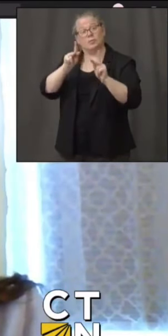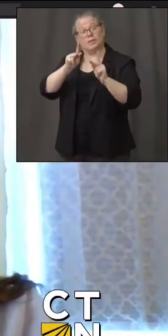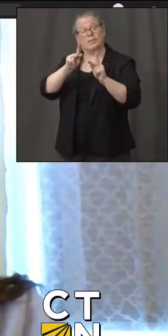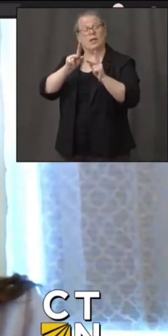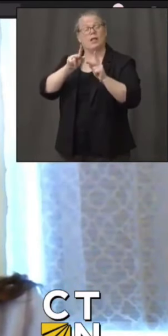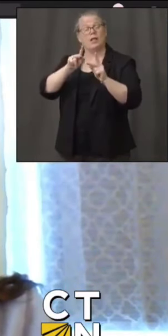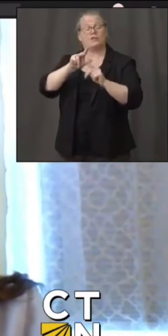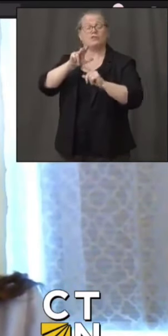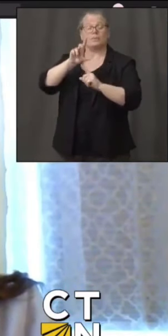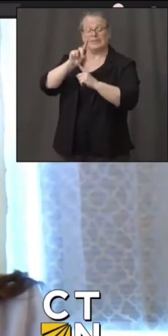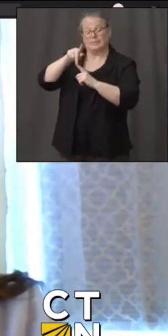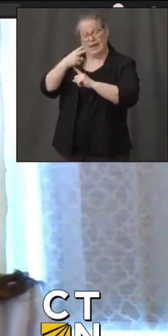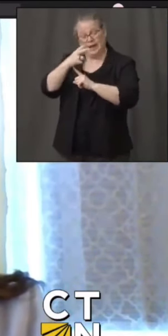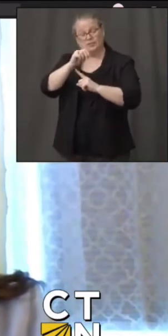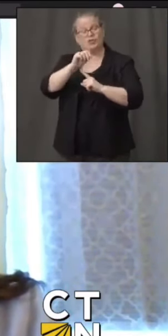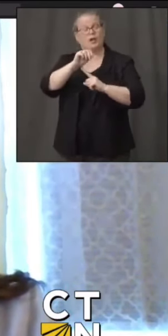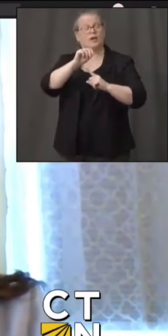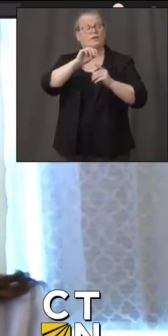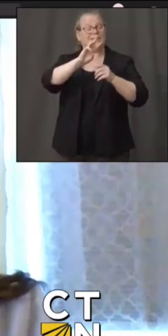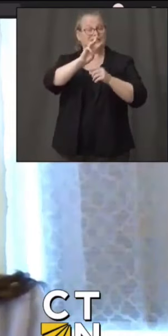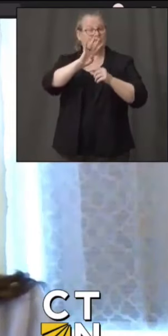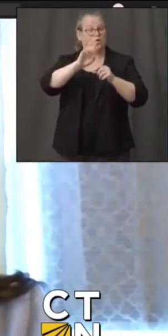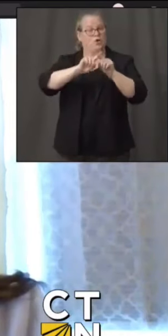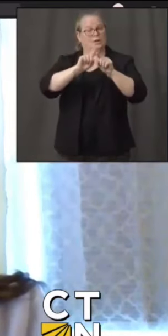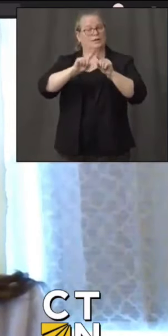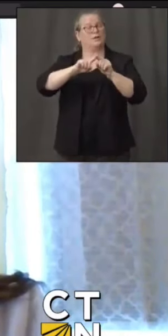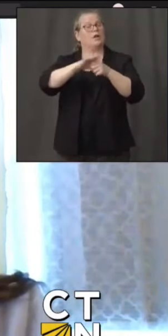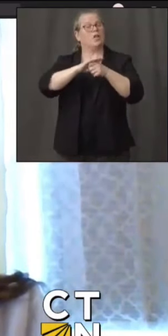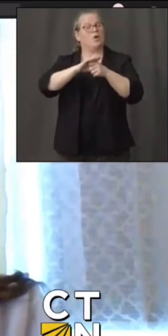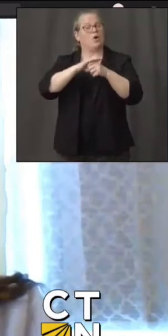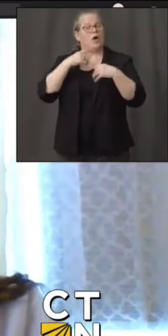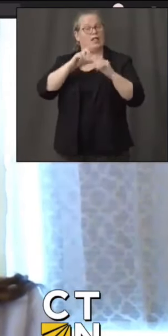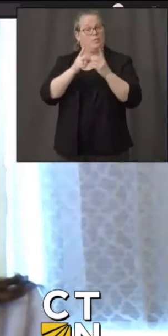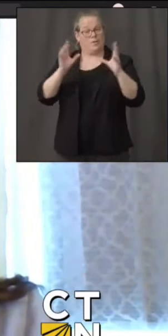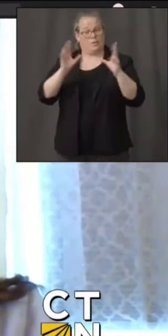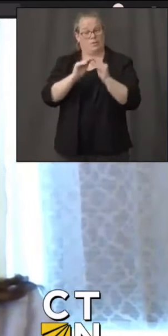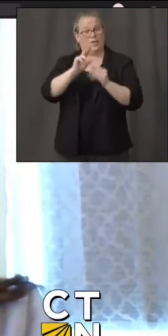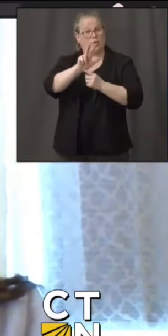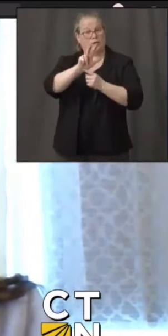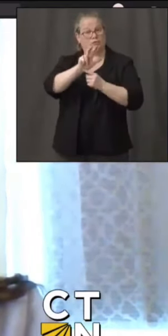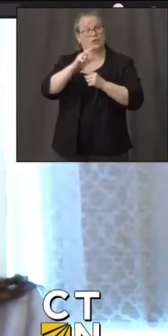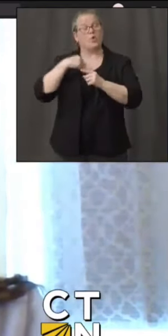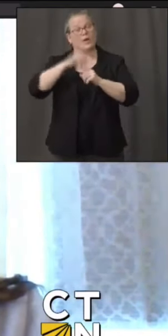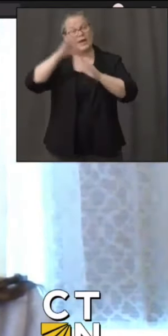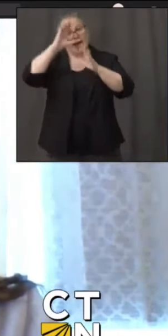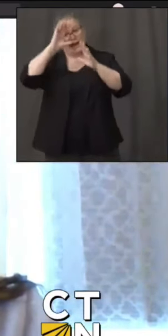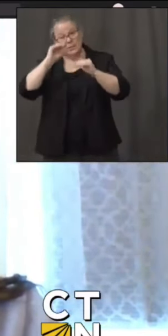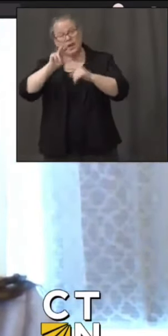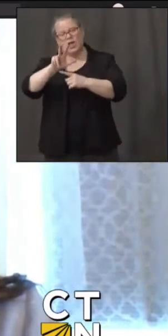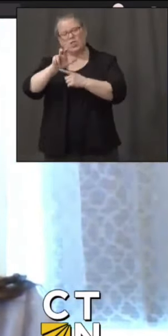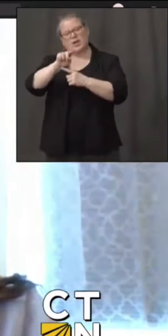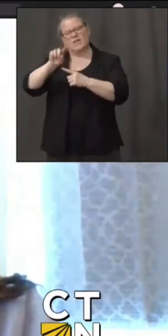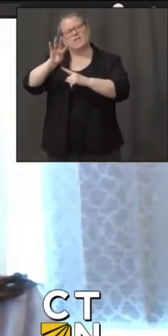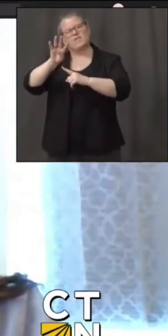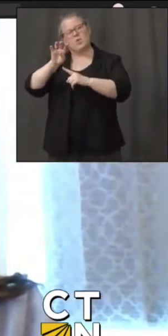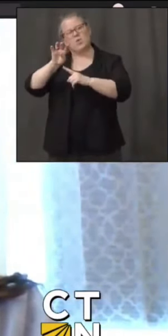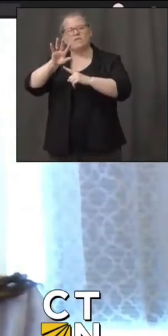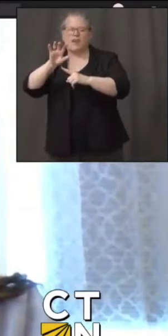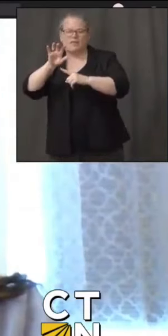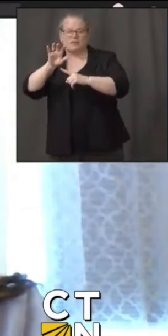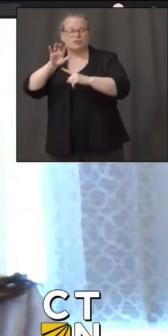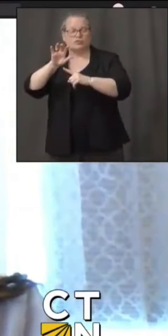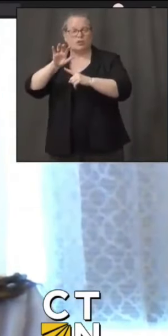departments. And then we anticipate recruiting 400 to 500 academic volunteers, and